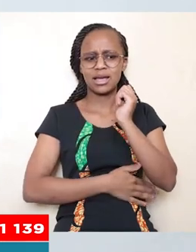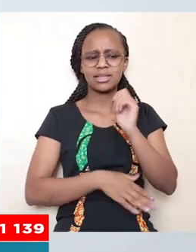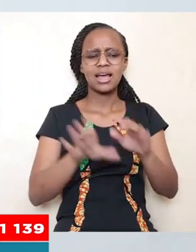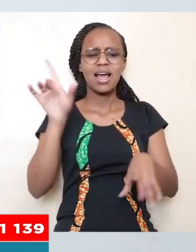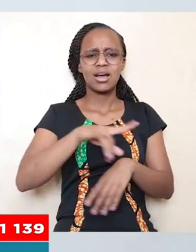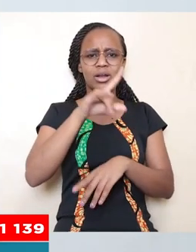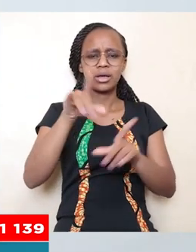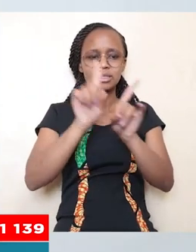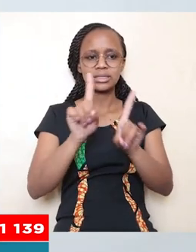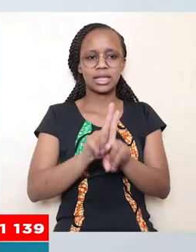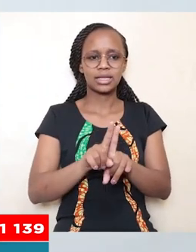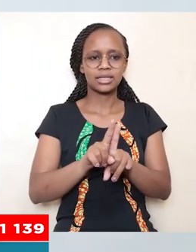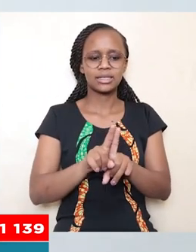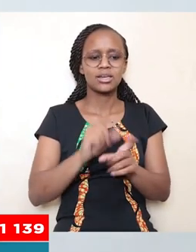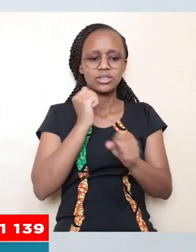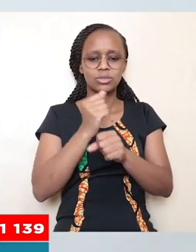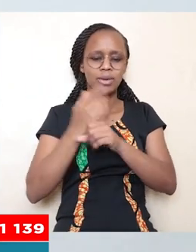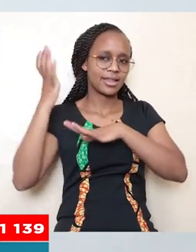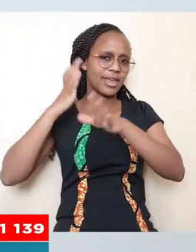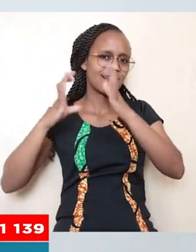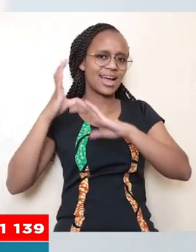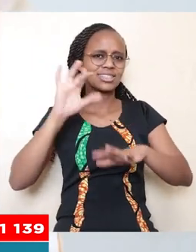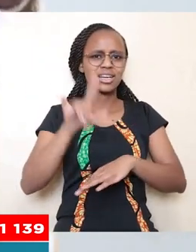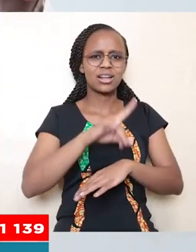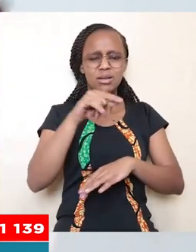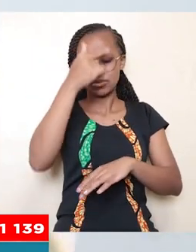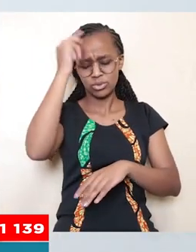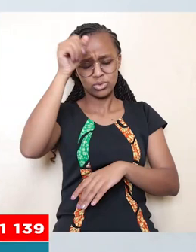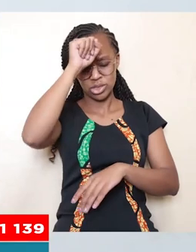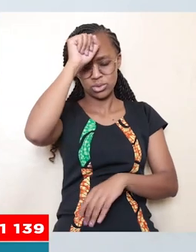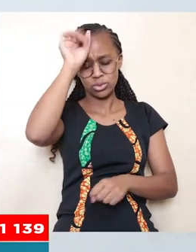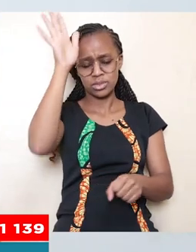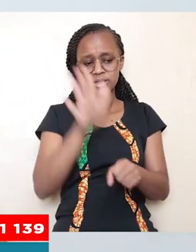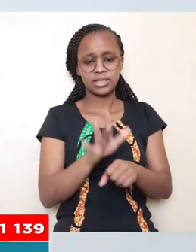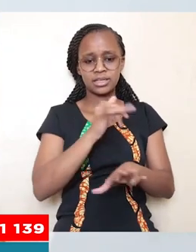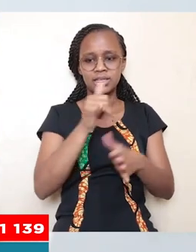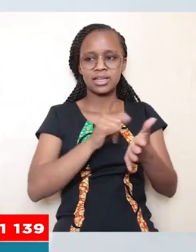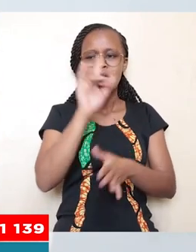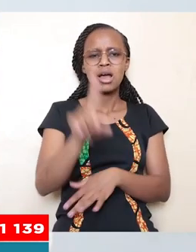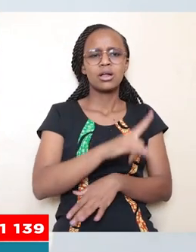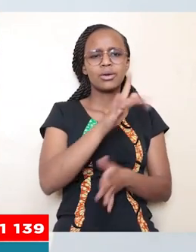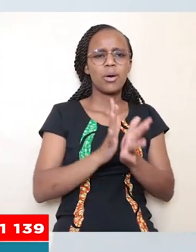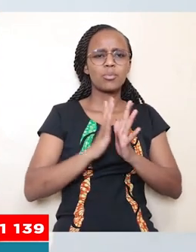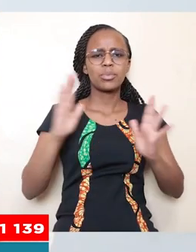It is so wrong to demonize a culture because of your foolishness. It is so wrong.